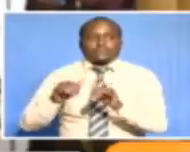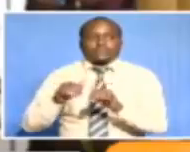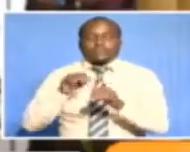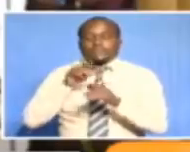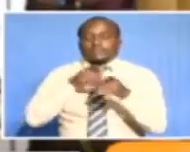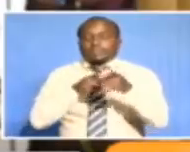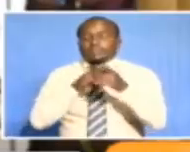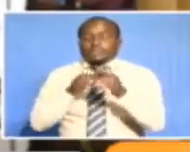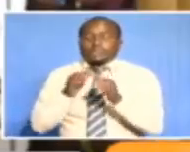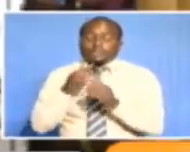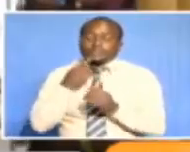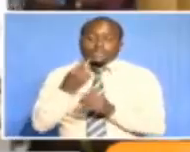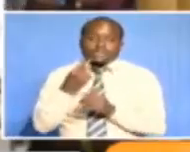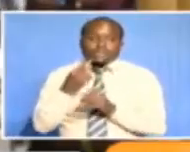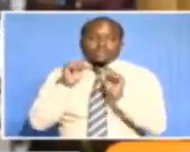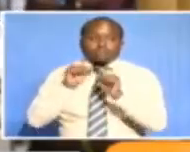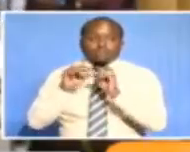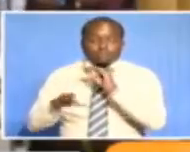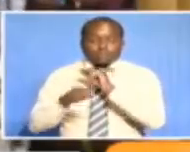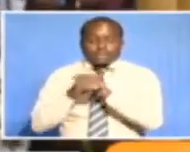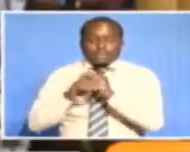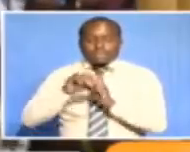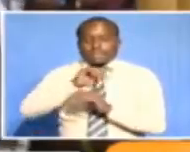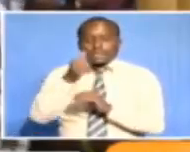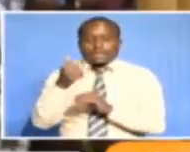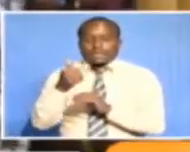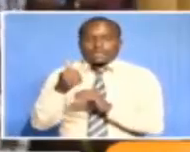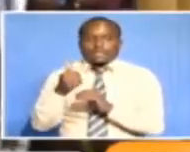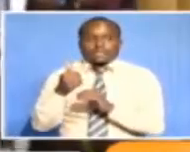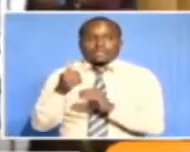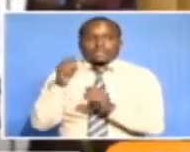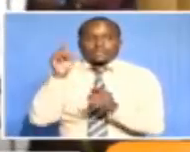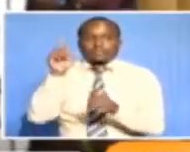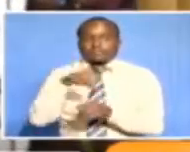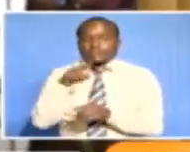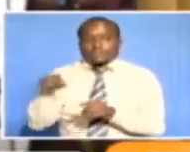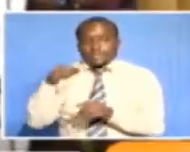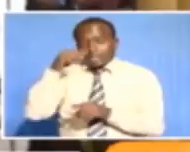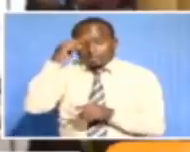hinted that it could add another count of murder, given that Sharon was